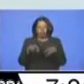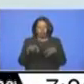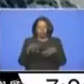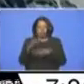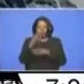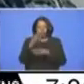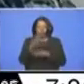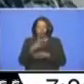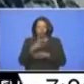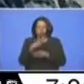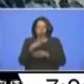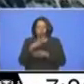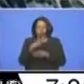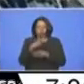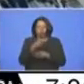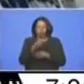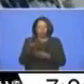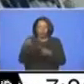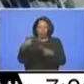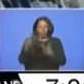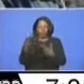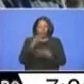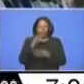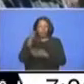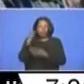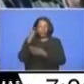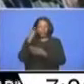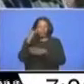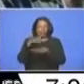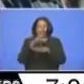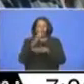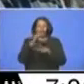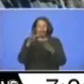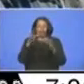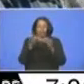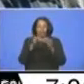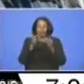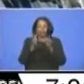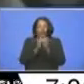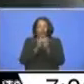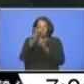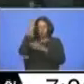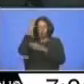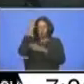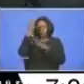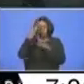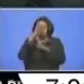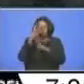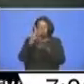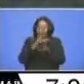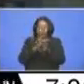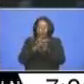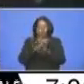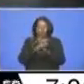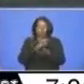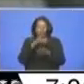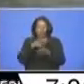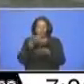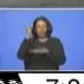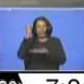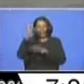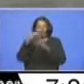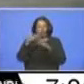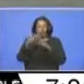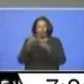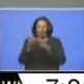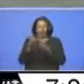water. The UN chief arrived in the Bahamas yesterday and attended a private meeting with the Prime Minister, the Most Honorable Dr. Hubert Minnis, at his office.